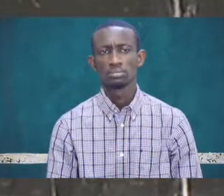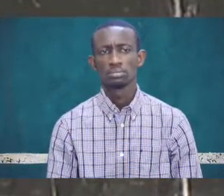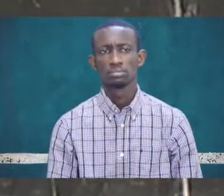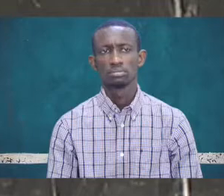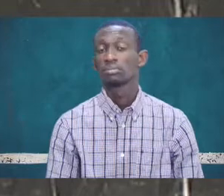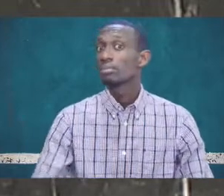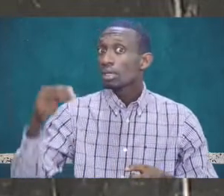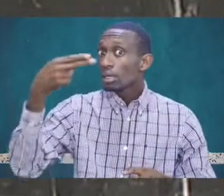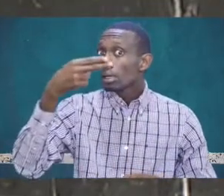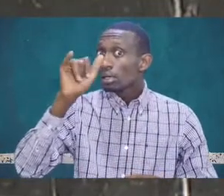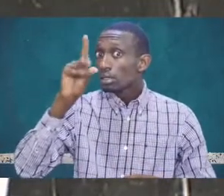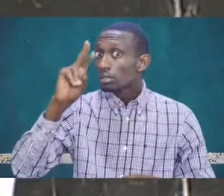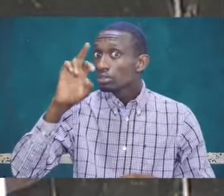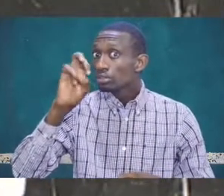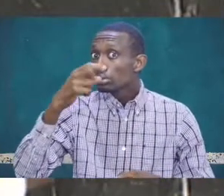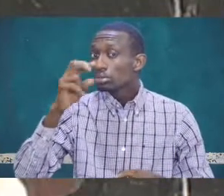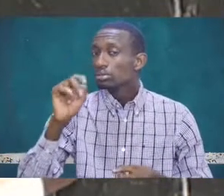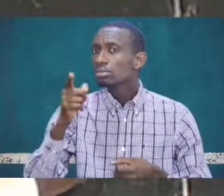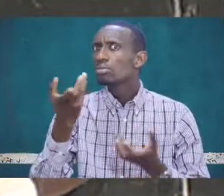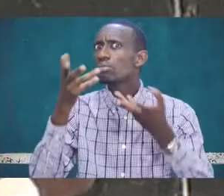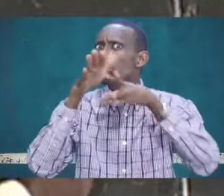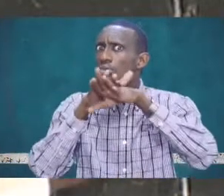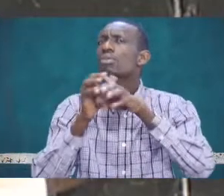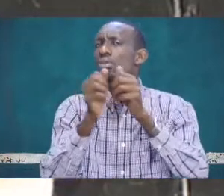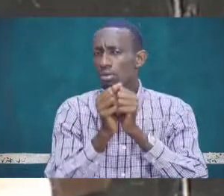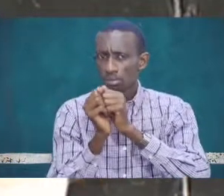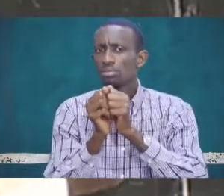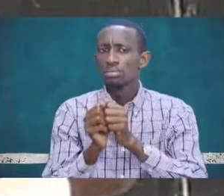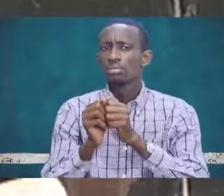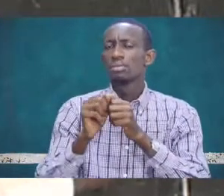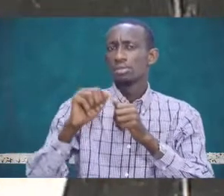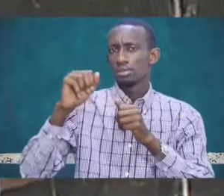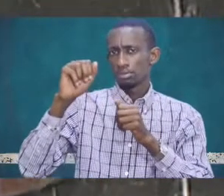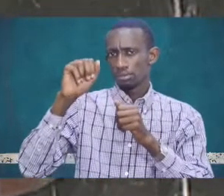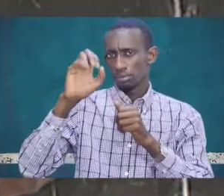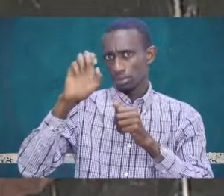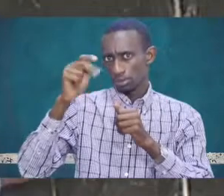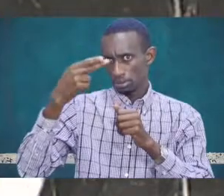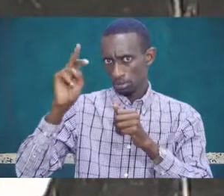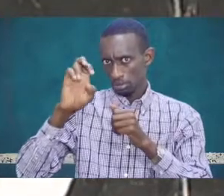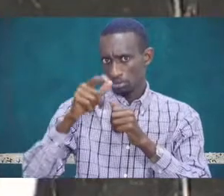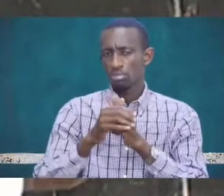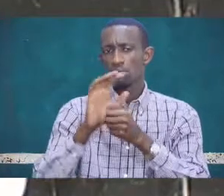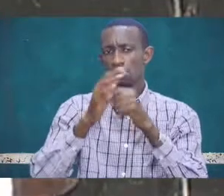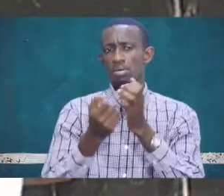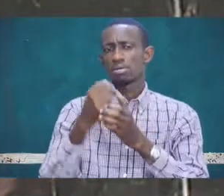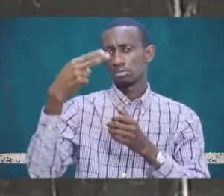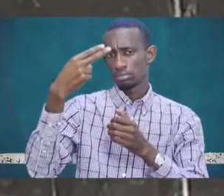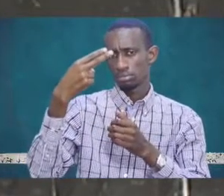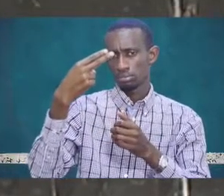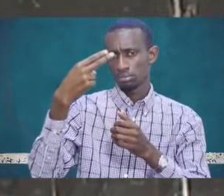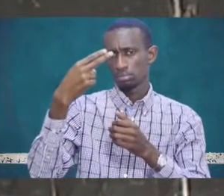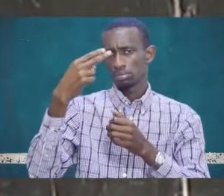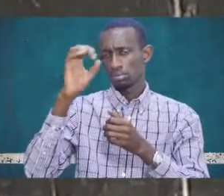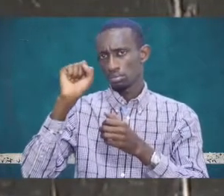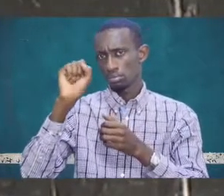with the ethyl hydrogen sulfate, that is, combines with the hydrogen sulfate ions, and